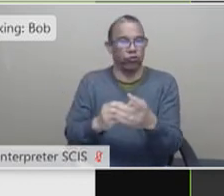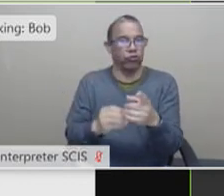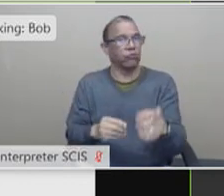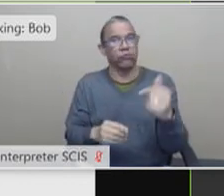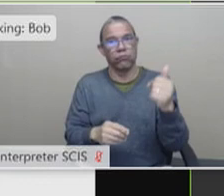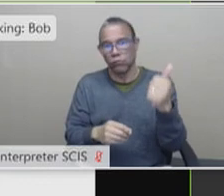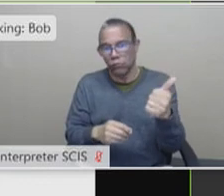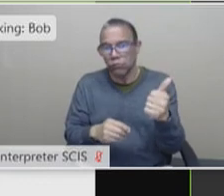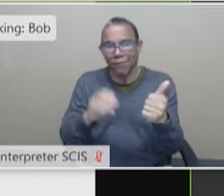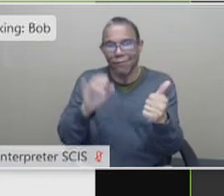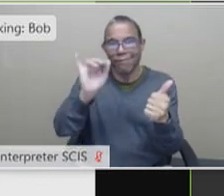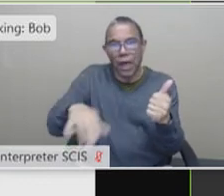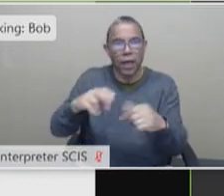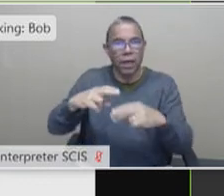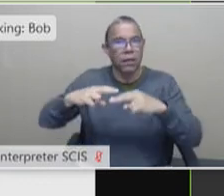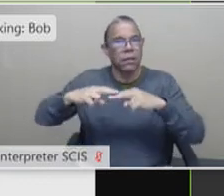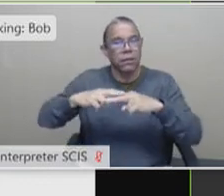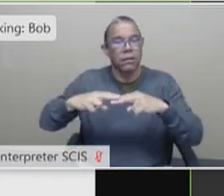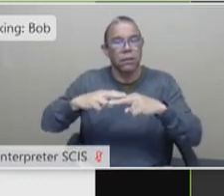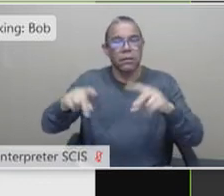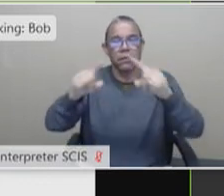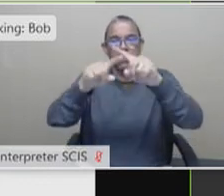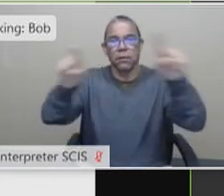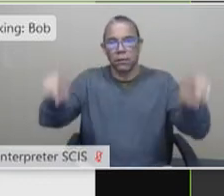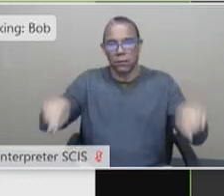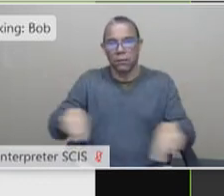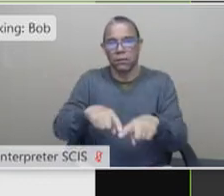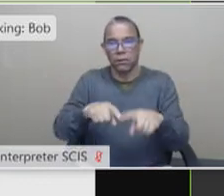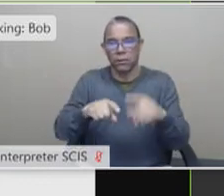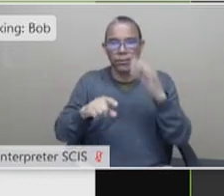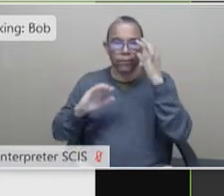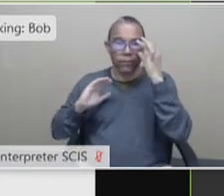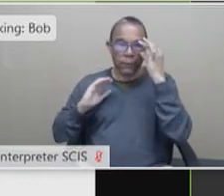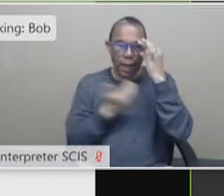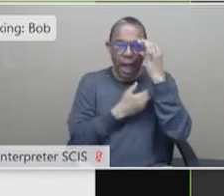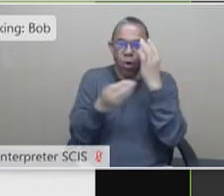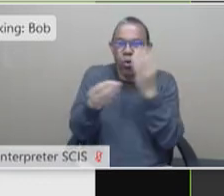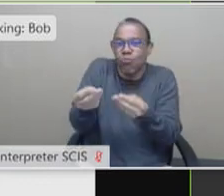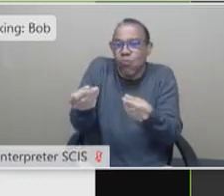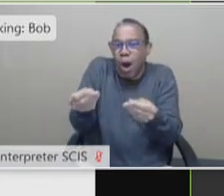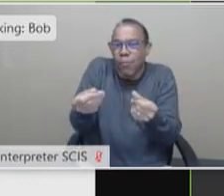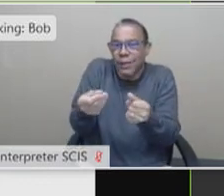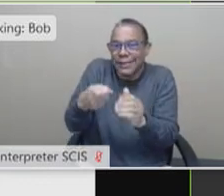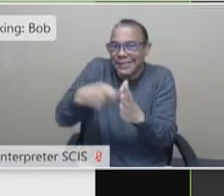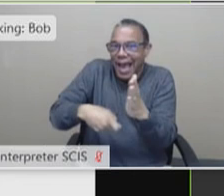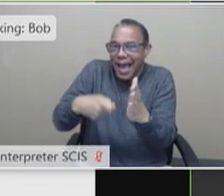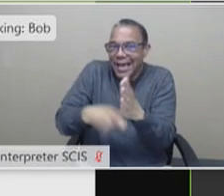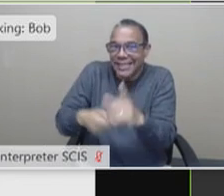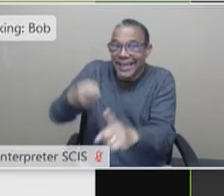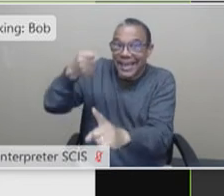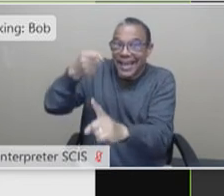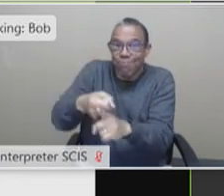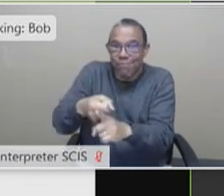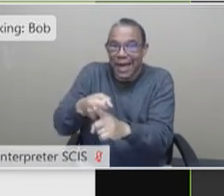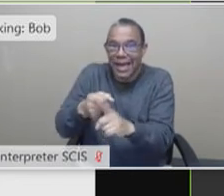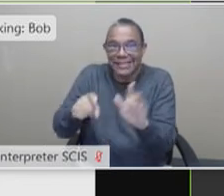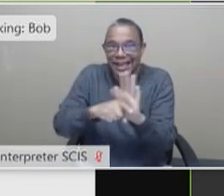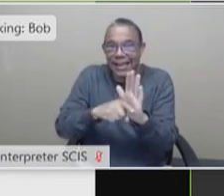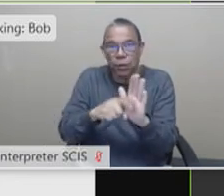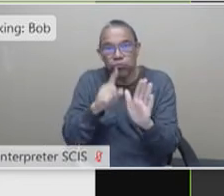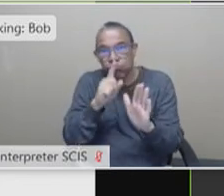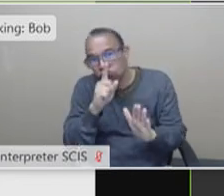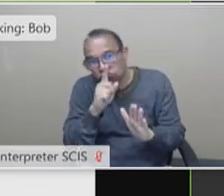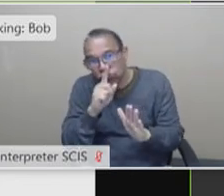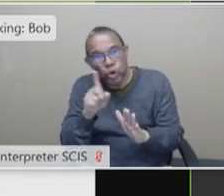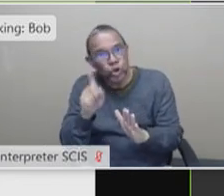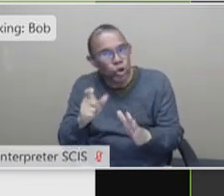on this slide here, we think that our property tax will not be significantly impacted. So that's the good news. So you can see that big